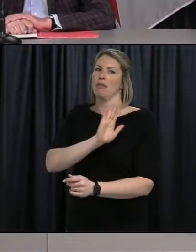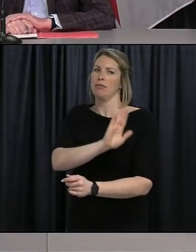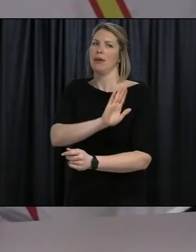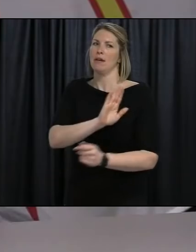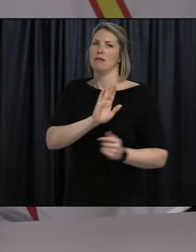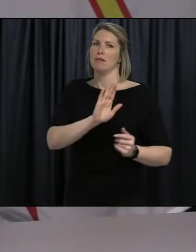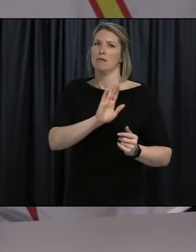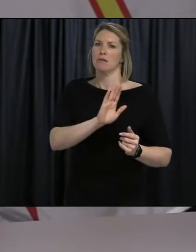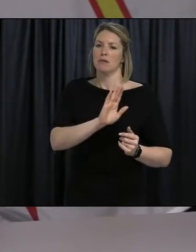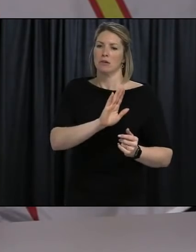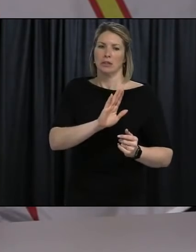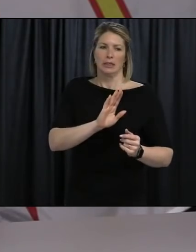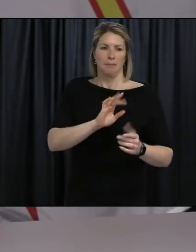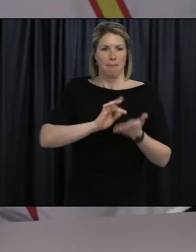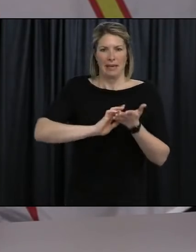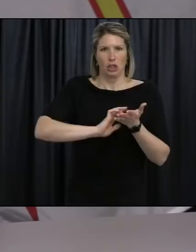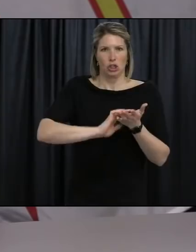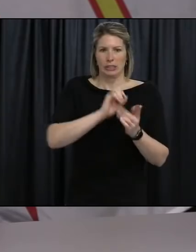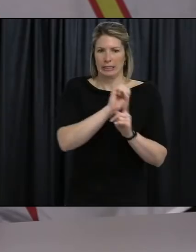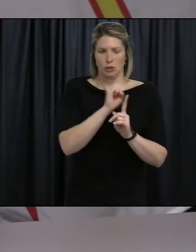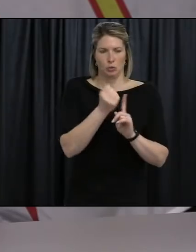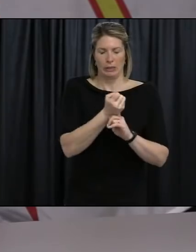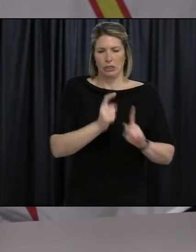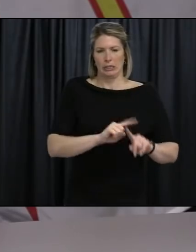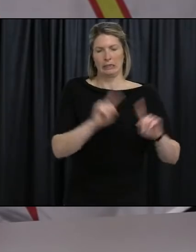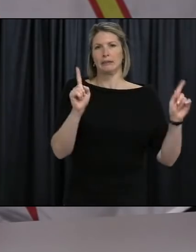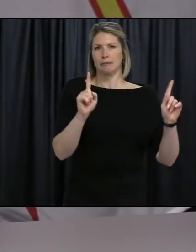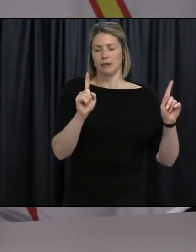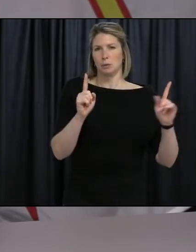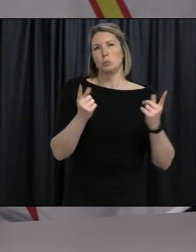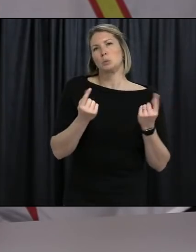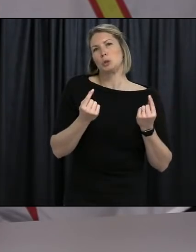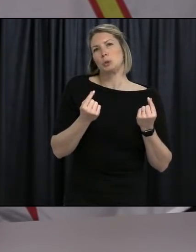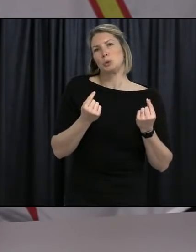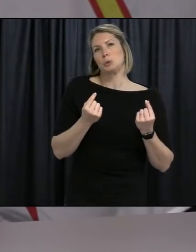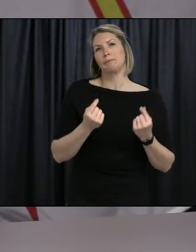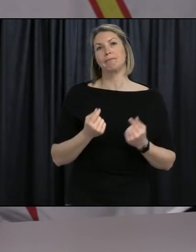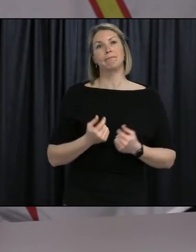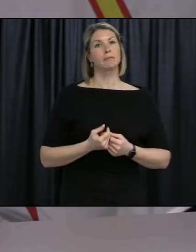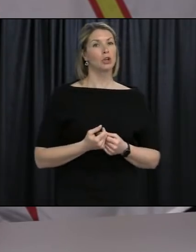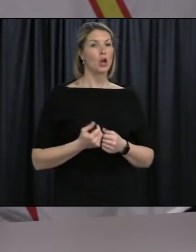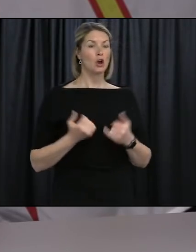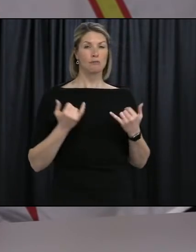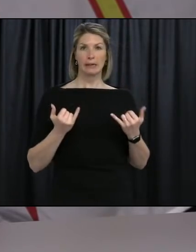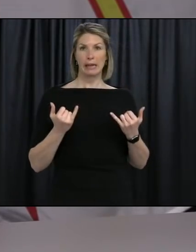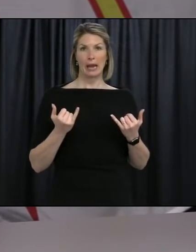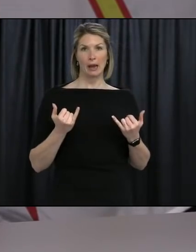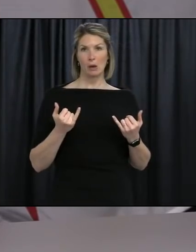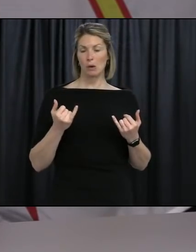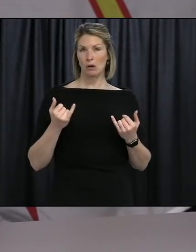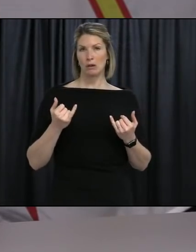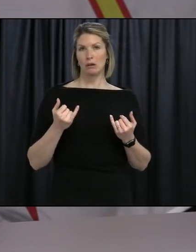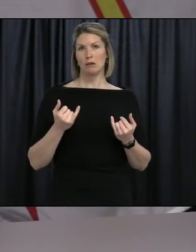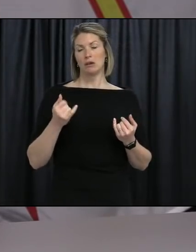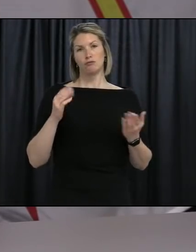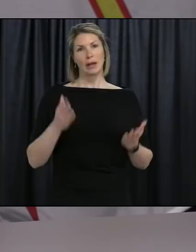moment is that, we're still holding with the 16 weeks.